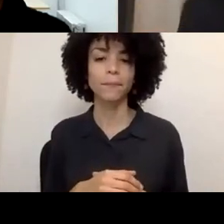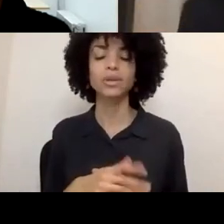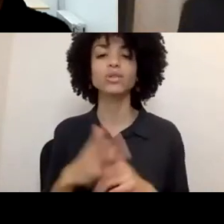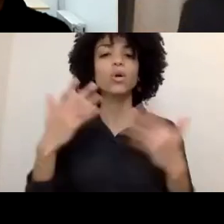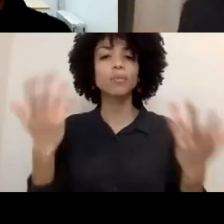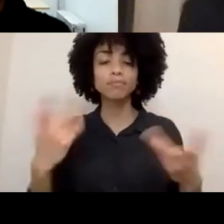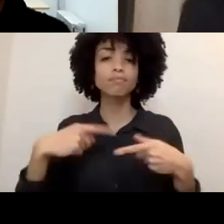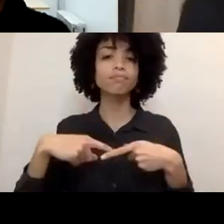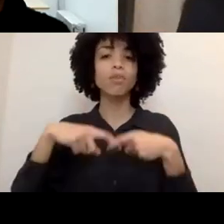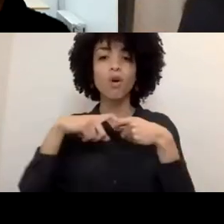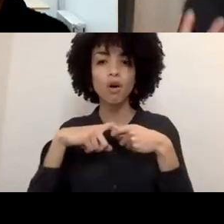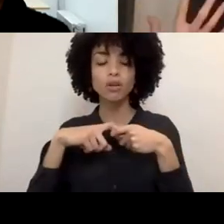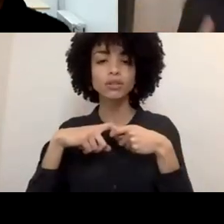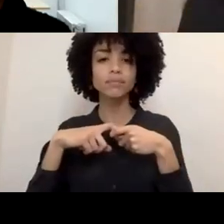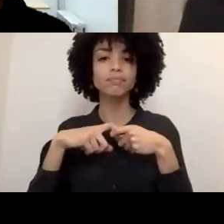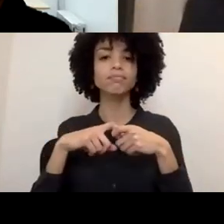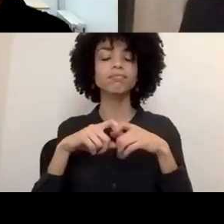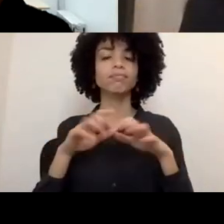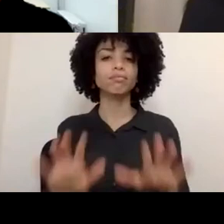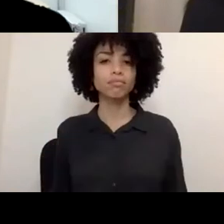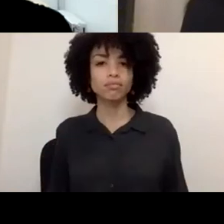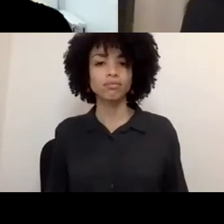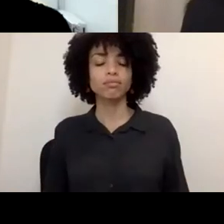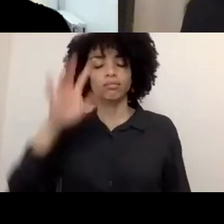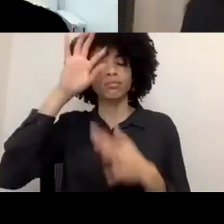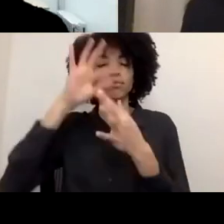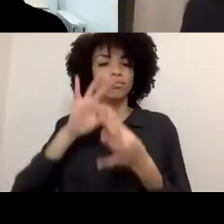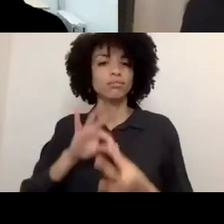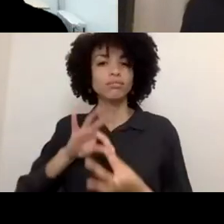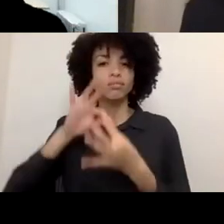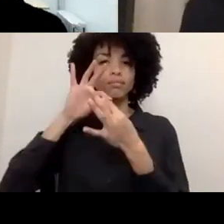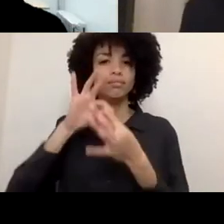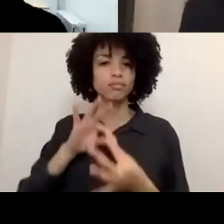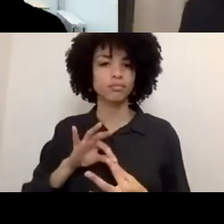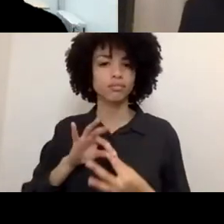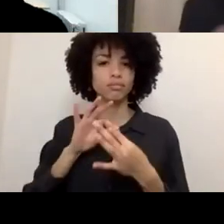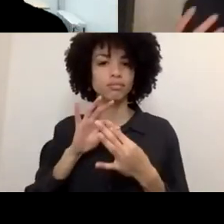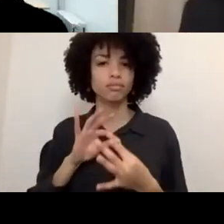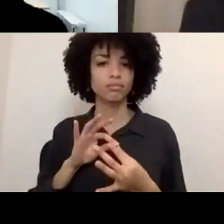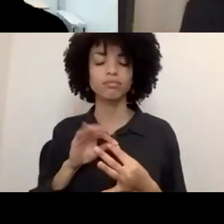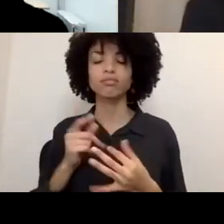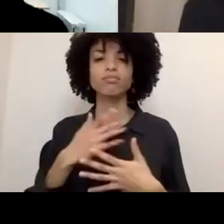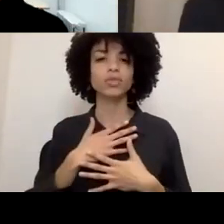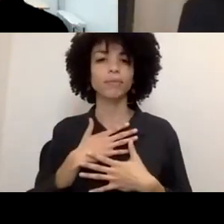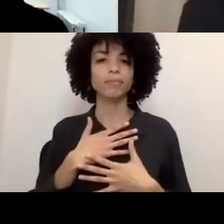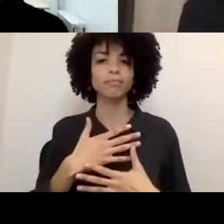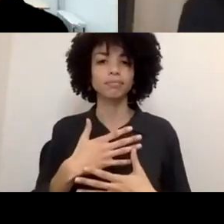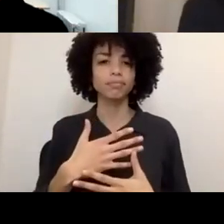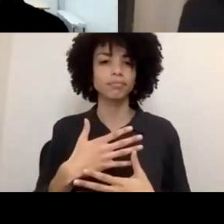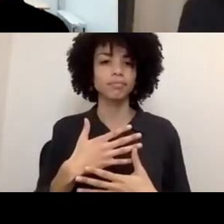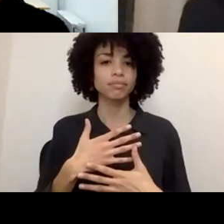you are, to drop down into your body, and to just take a breath for yourself,